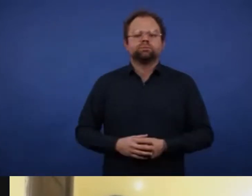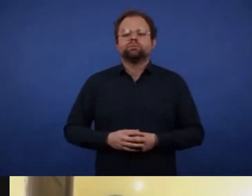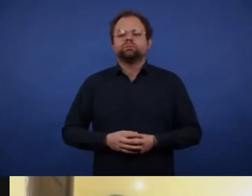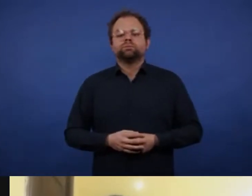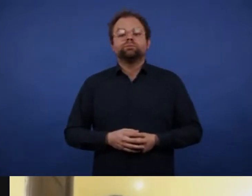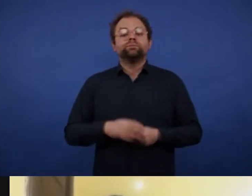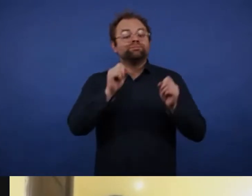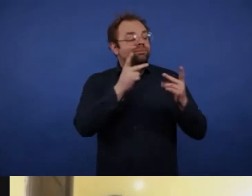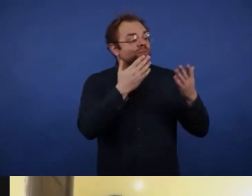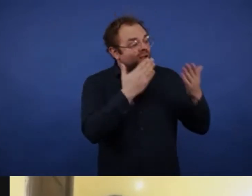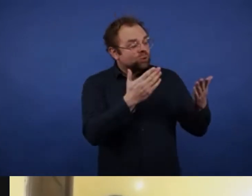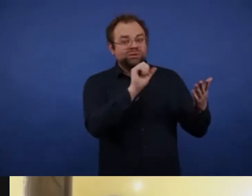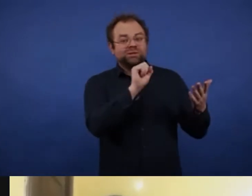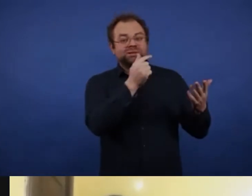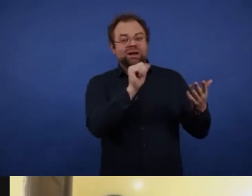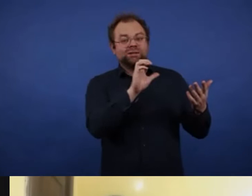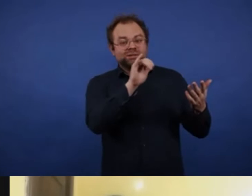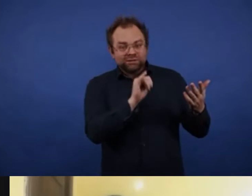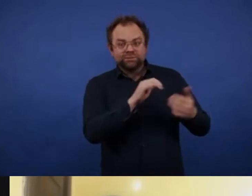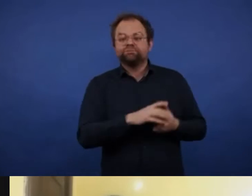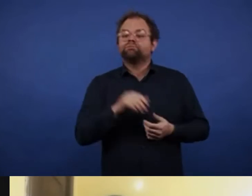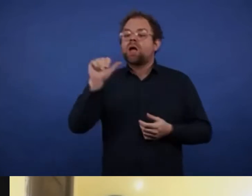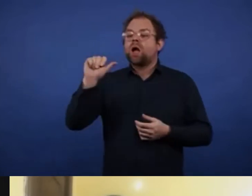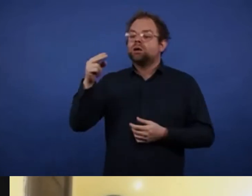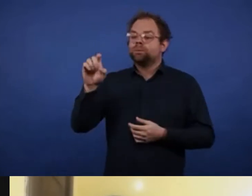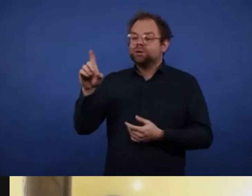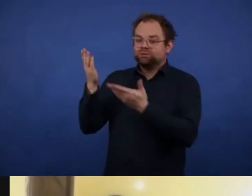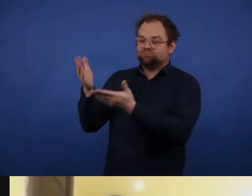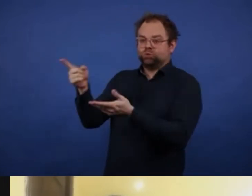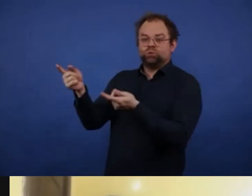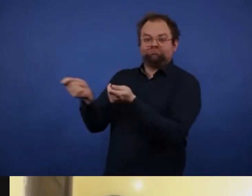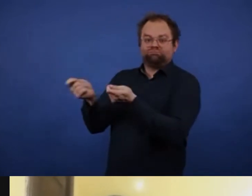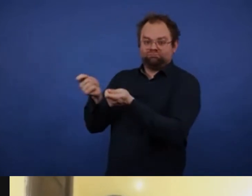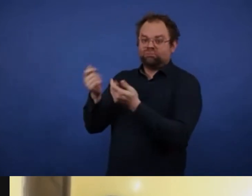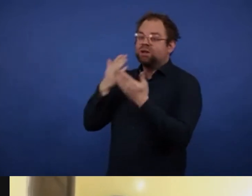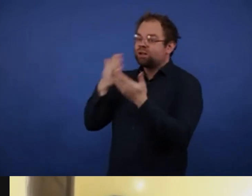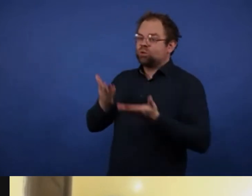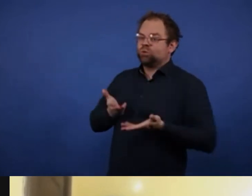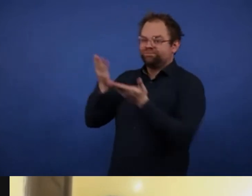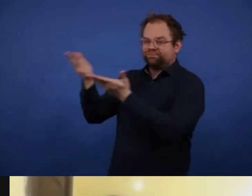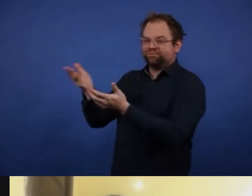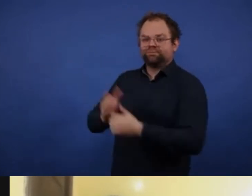Hello, all participants. I'm Ahmed Al-Barakat from Iraq. I'm a pharmacist,